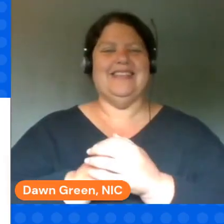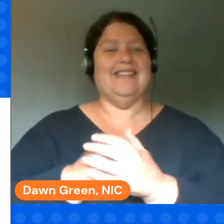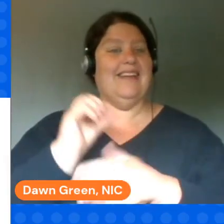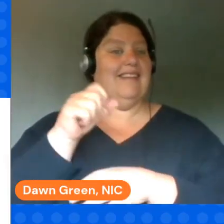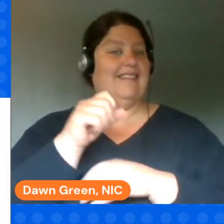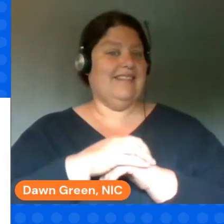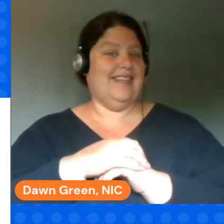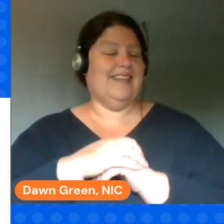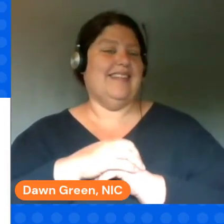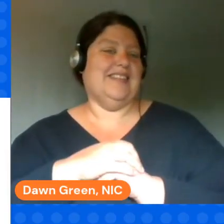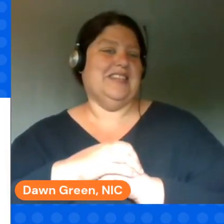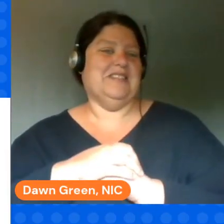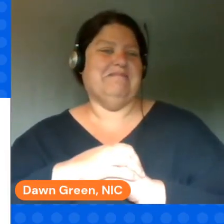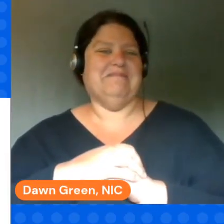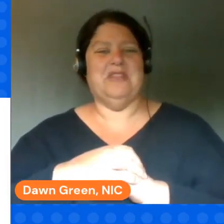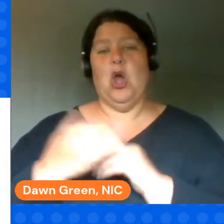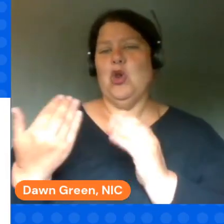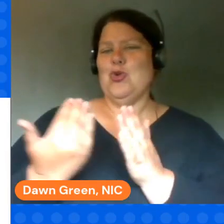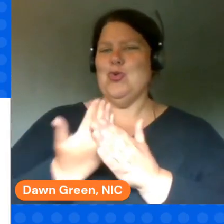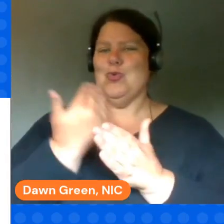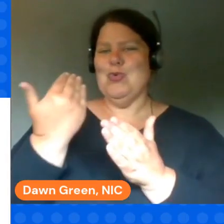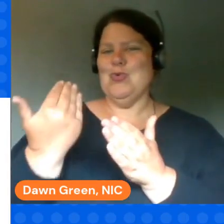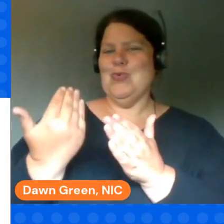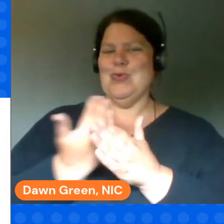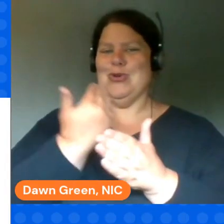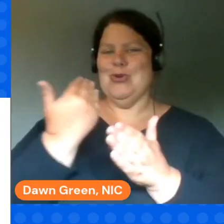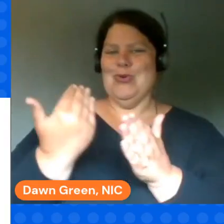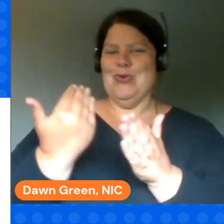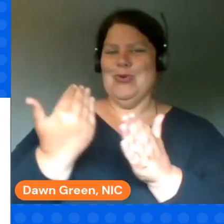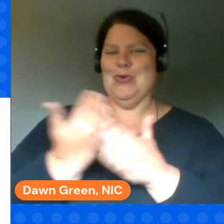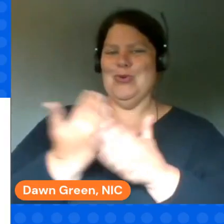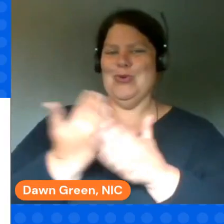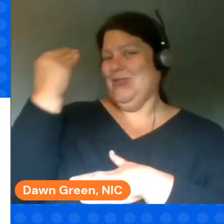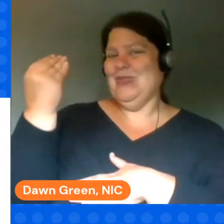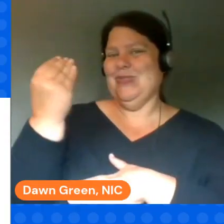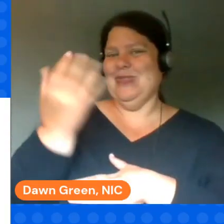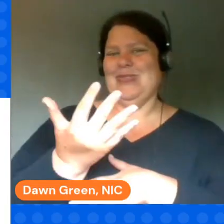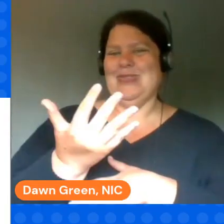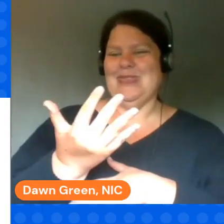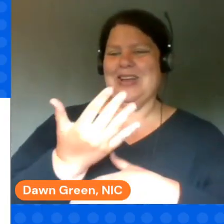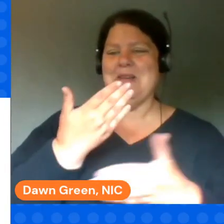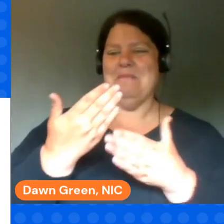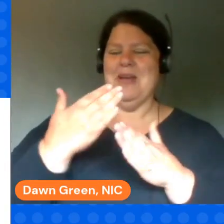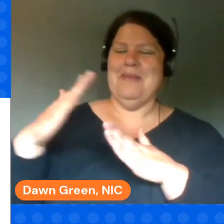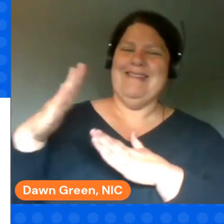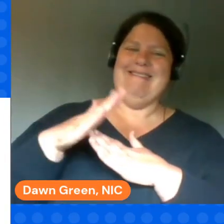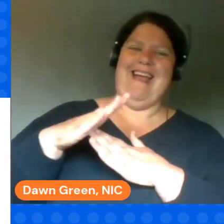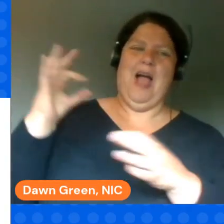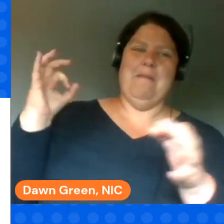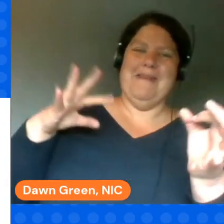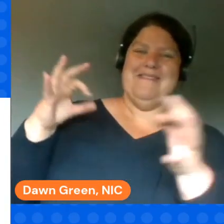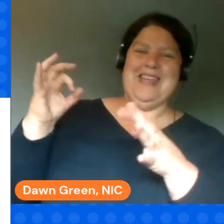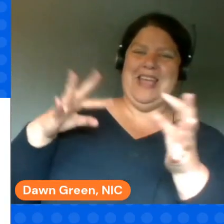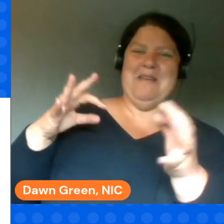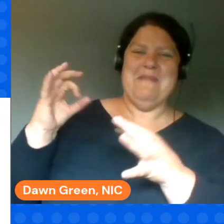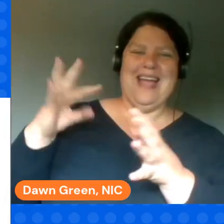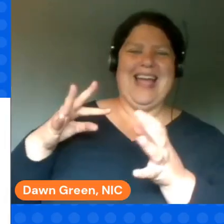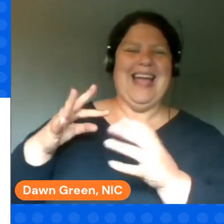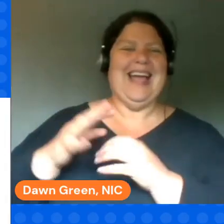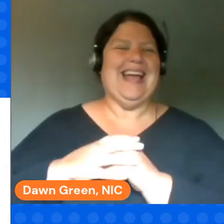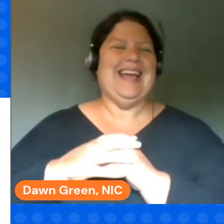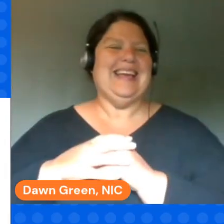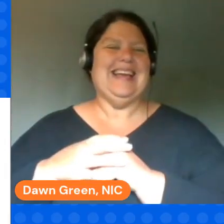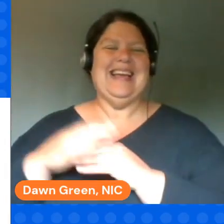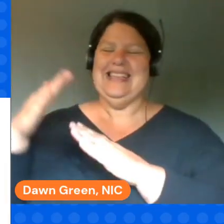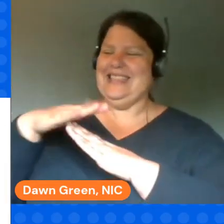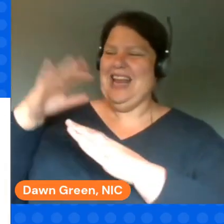have this is breaking news. This is very new news. The maybe number one piece of feedback, I'm not sure if you'd say that, Natalie, but yeah, maybe the number one piece